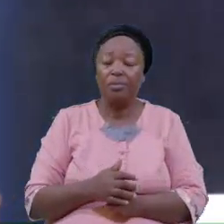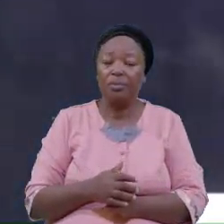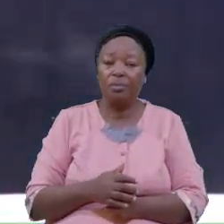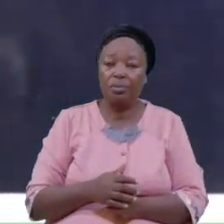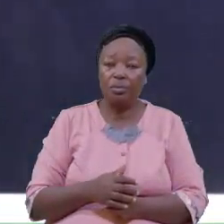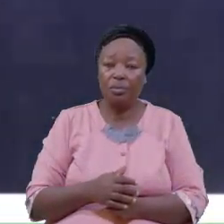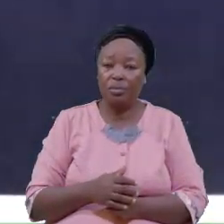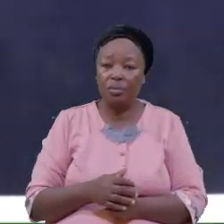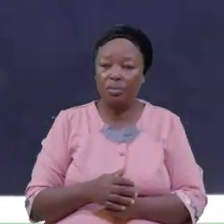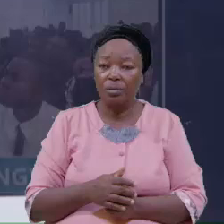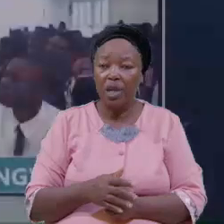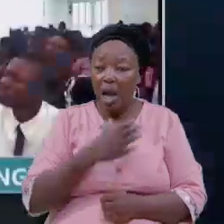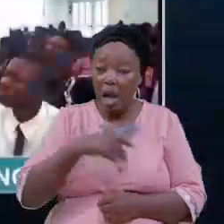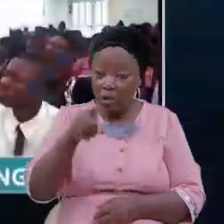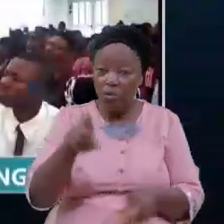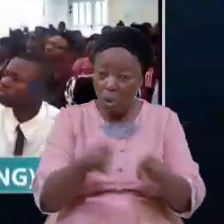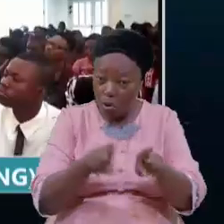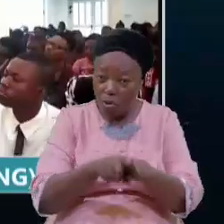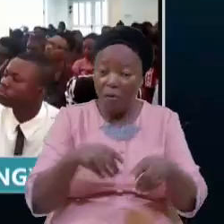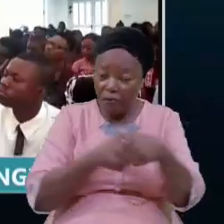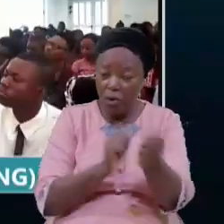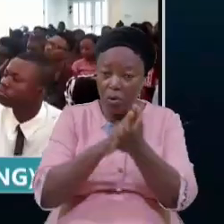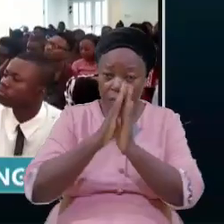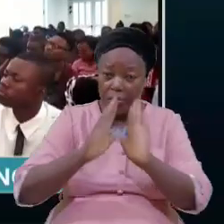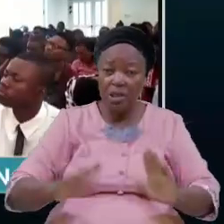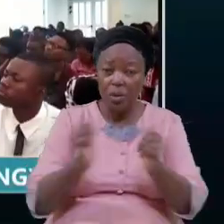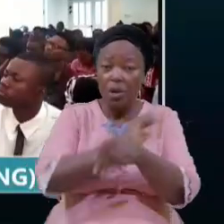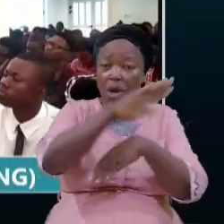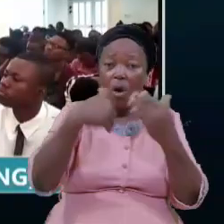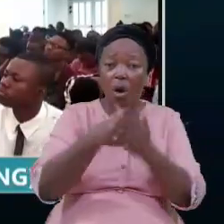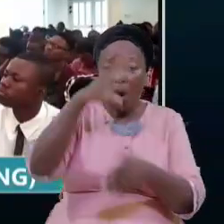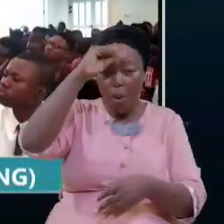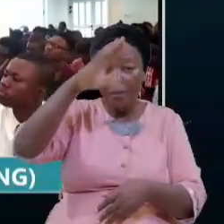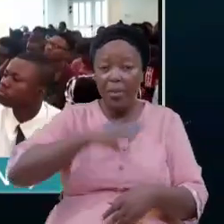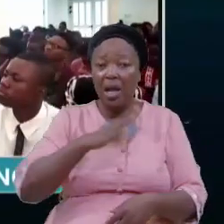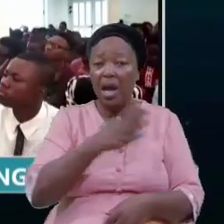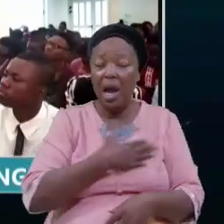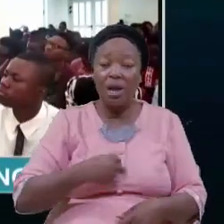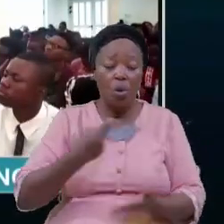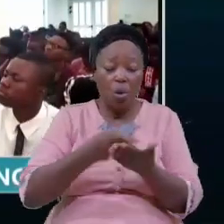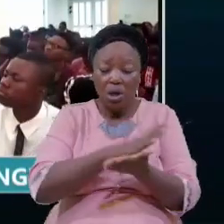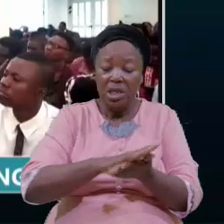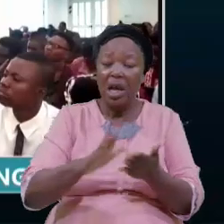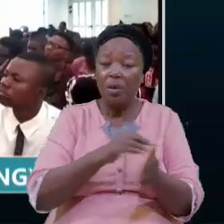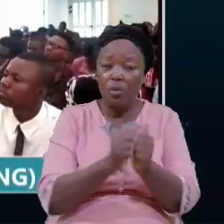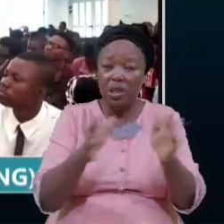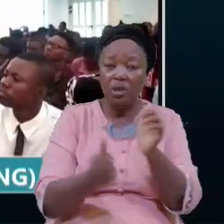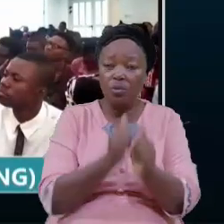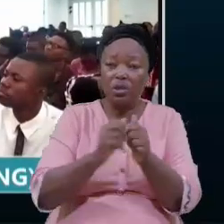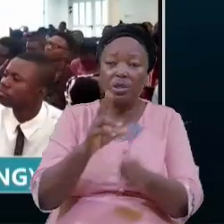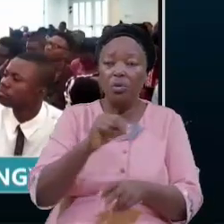And you also follow peace with all men and holiness, without which no man shall see the